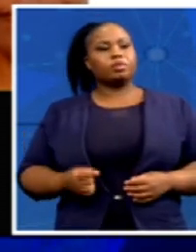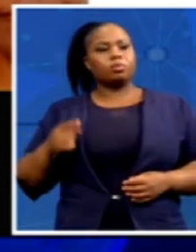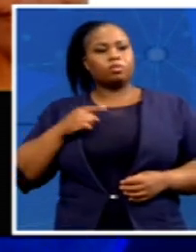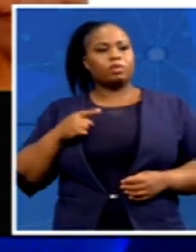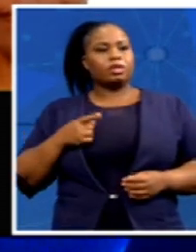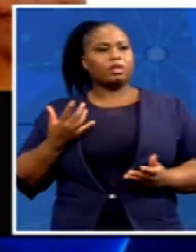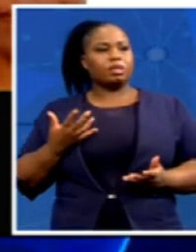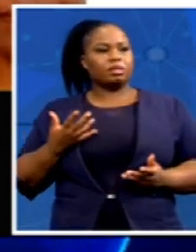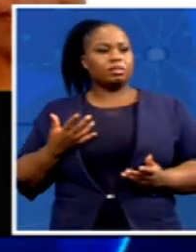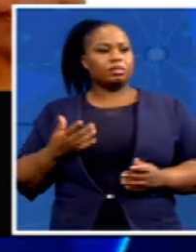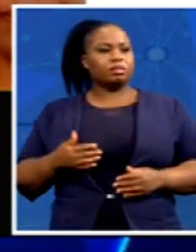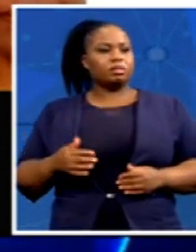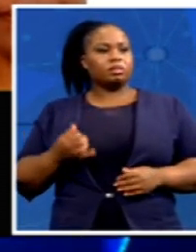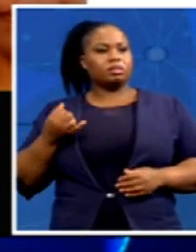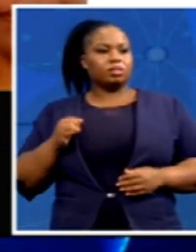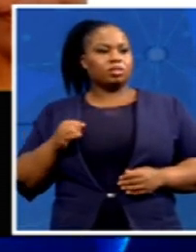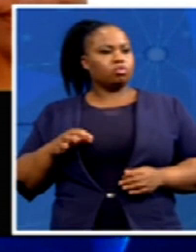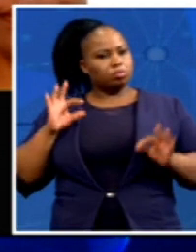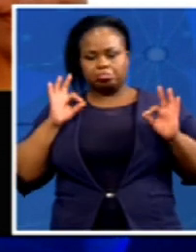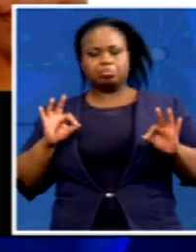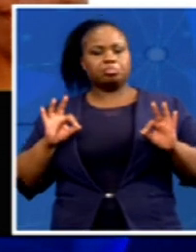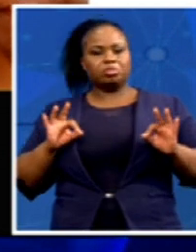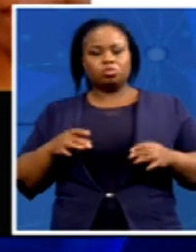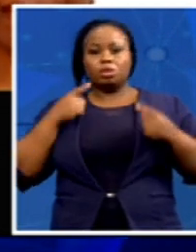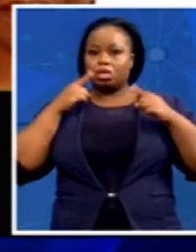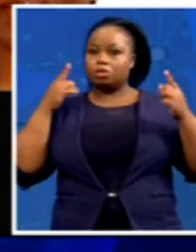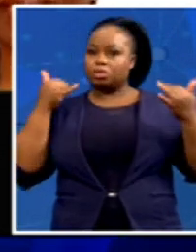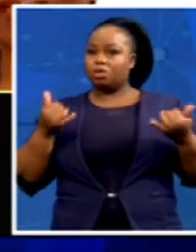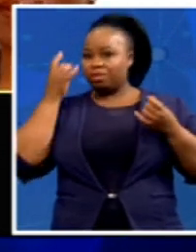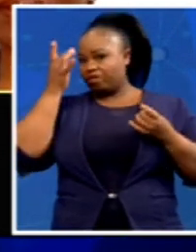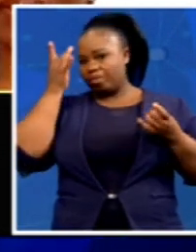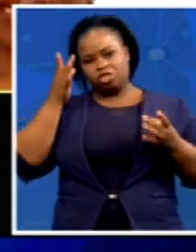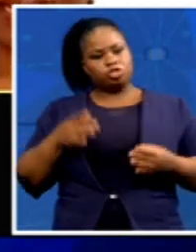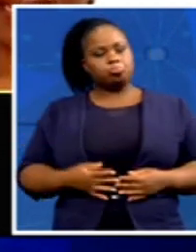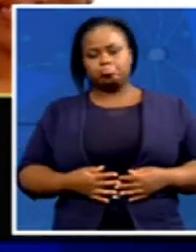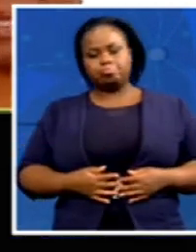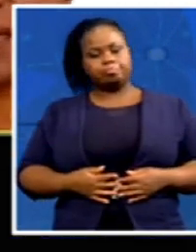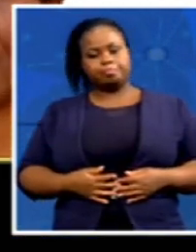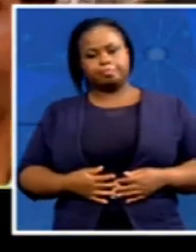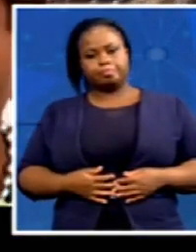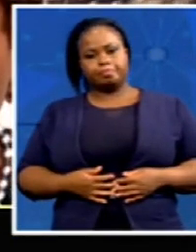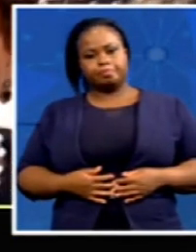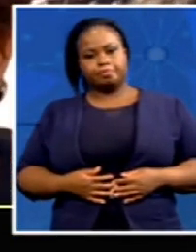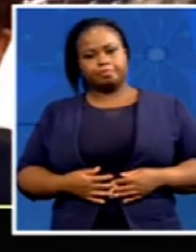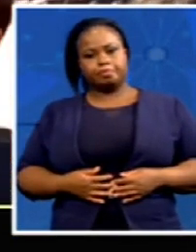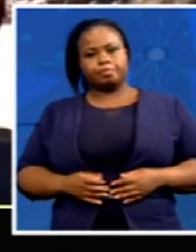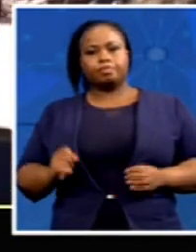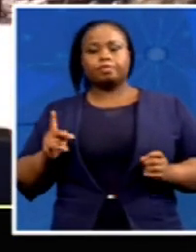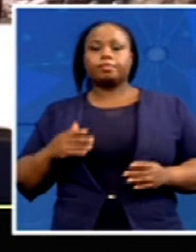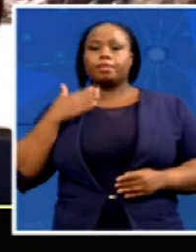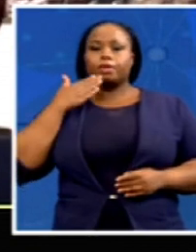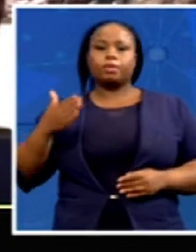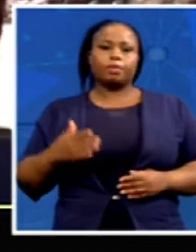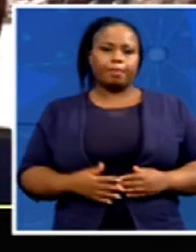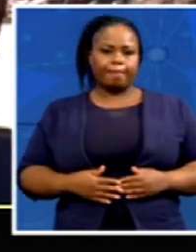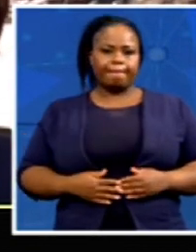appropriate to giving you information that is not accurate. All right, thank you. Let's say hello now to Maggie